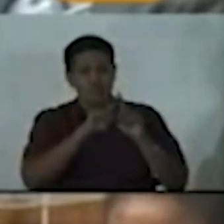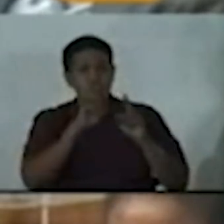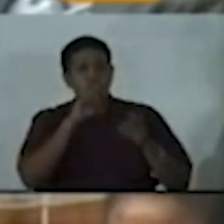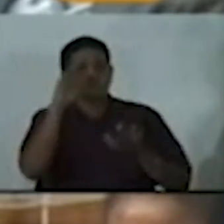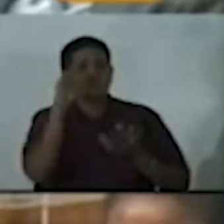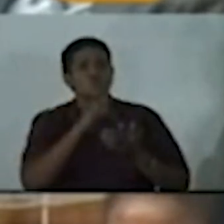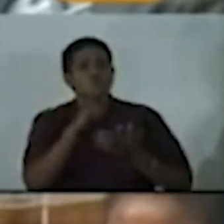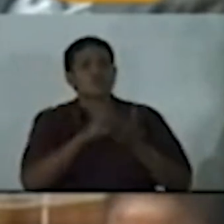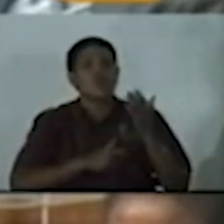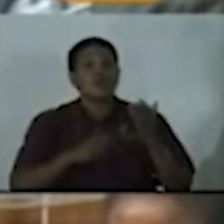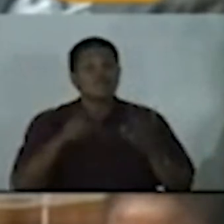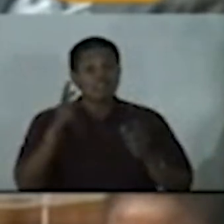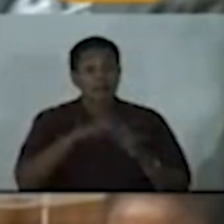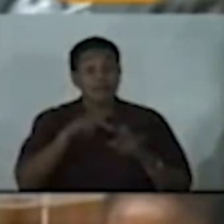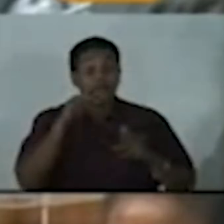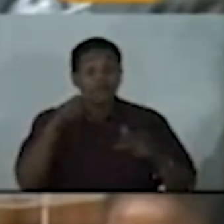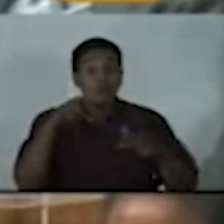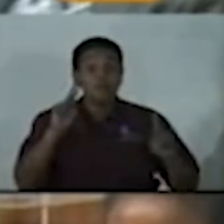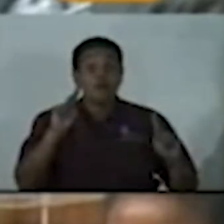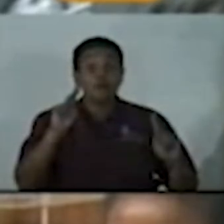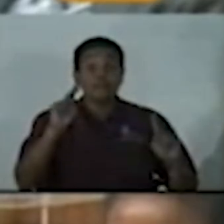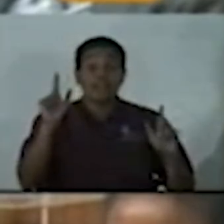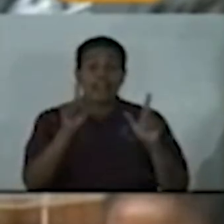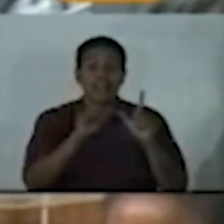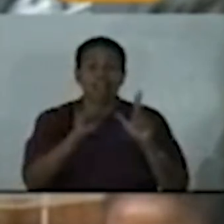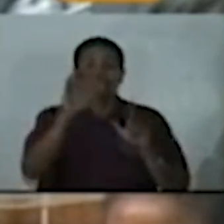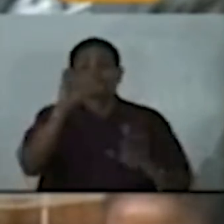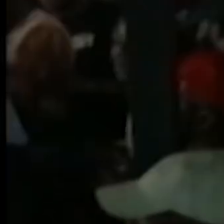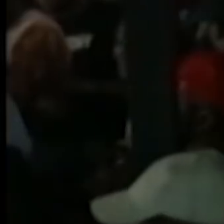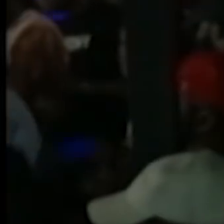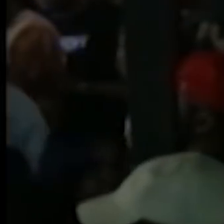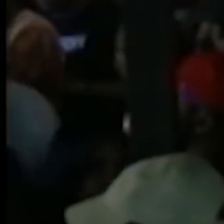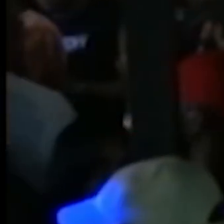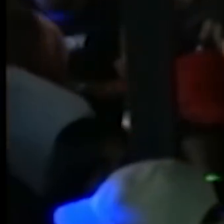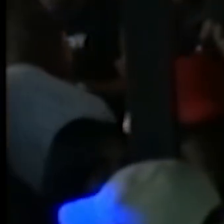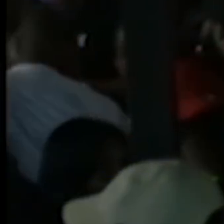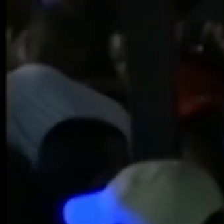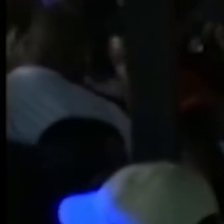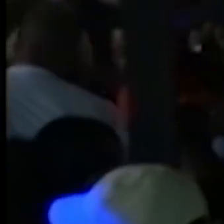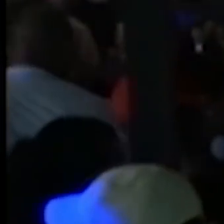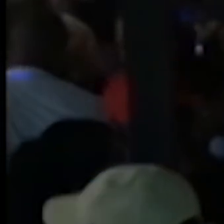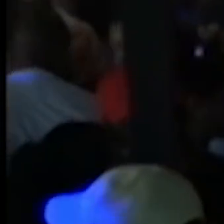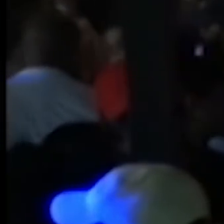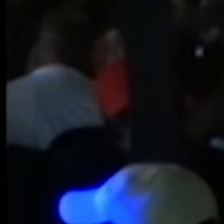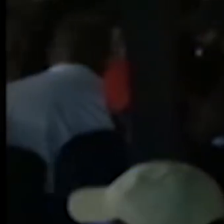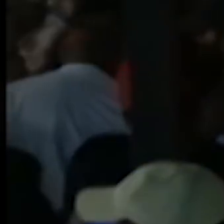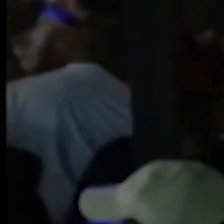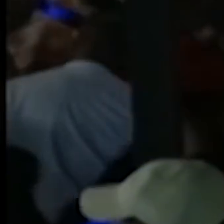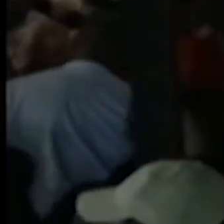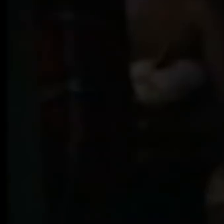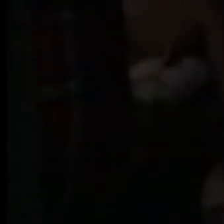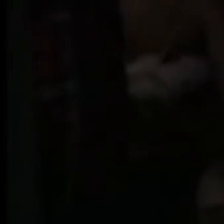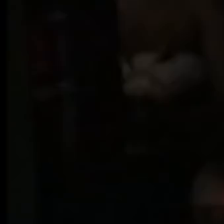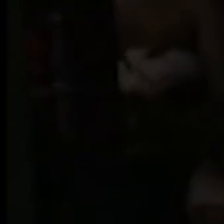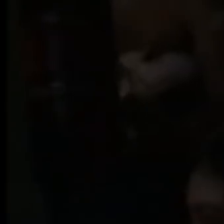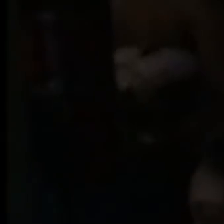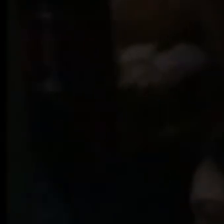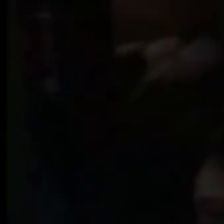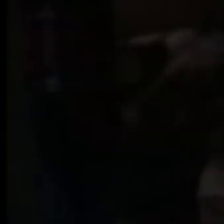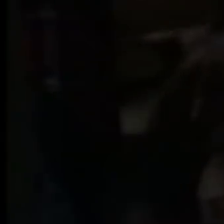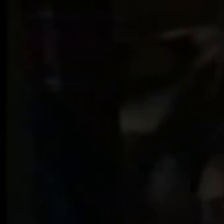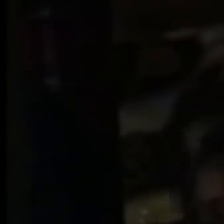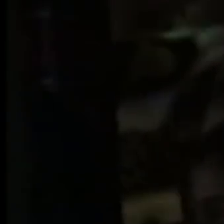for permits and licenses by 50%. For small indoor events, organizers cannot